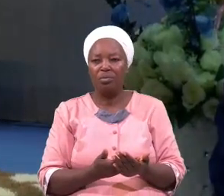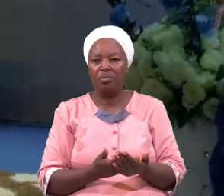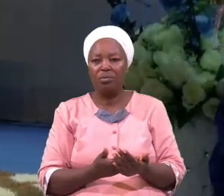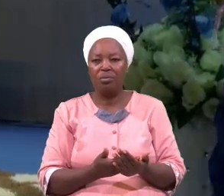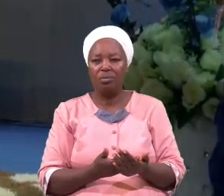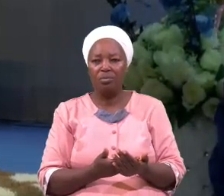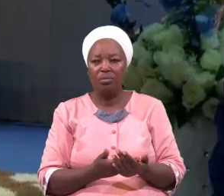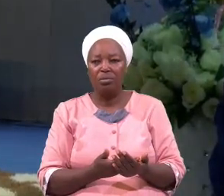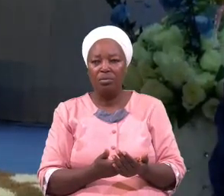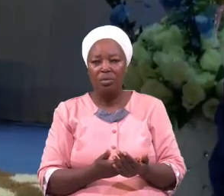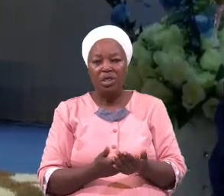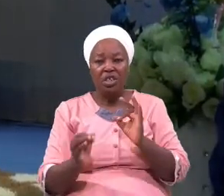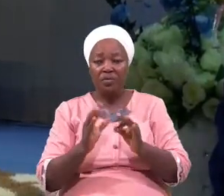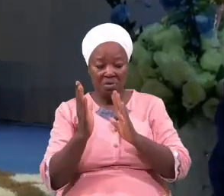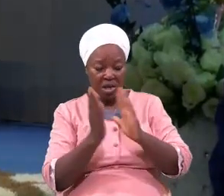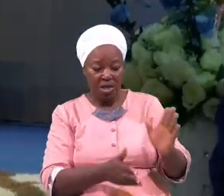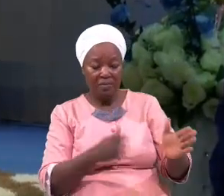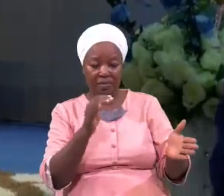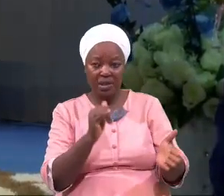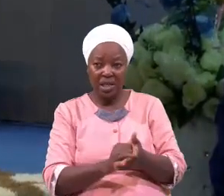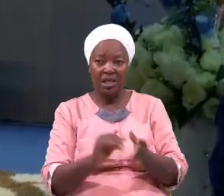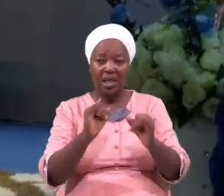If you leave the leaven there and say,